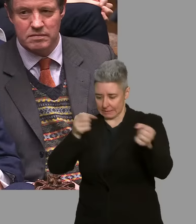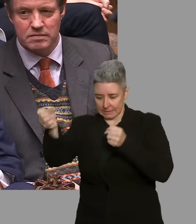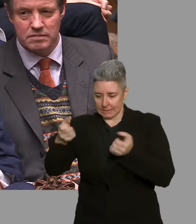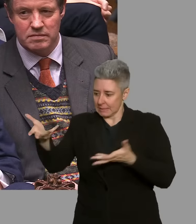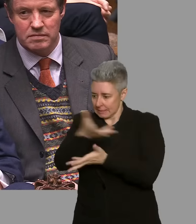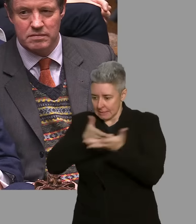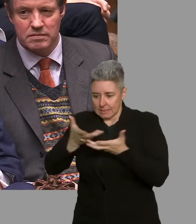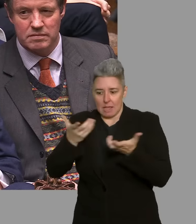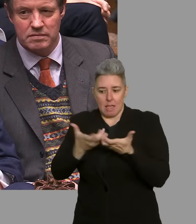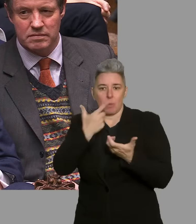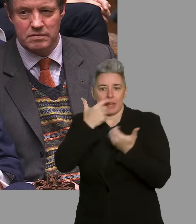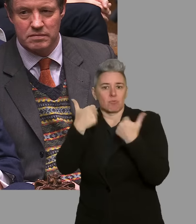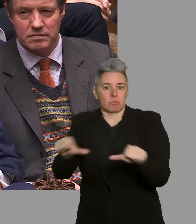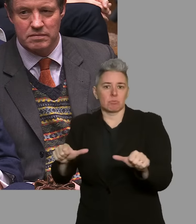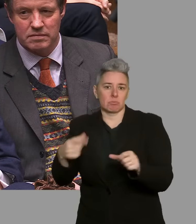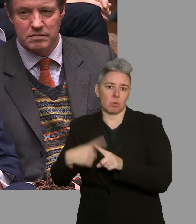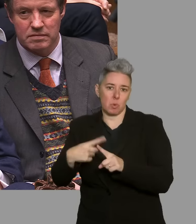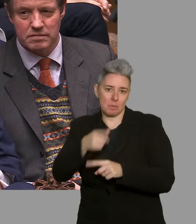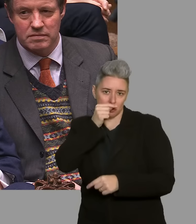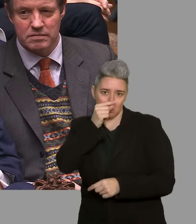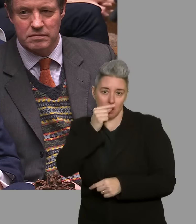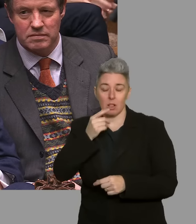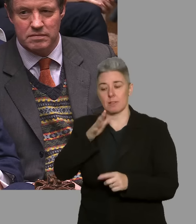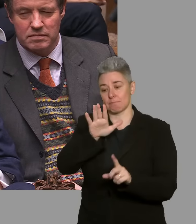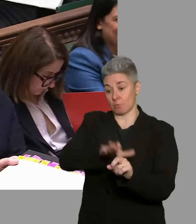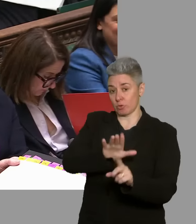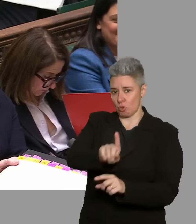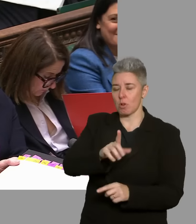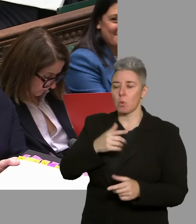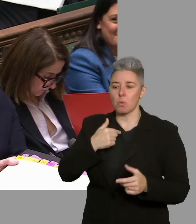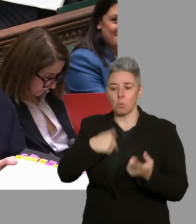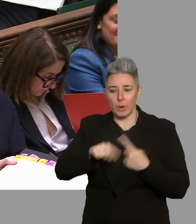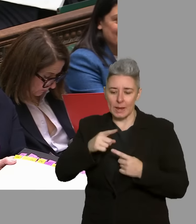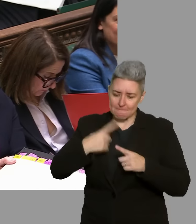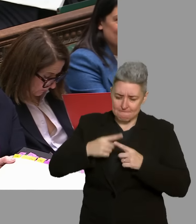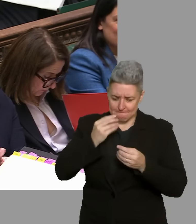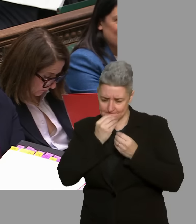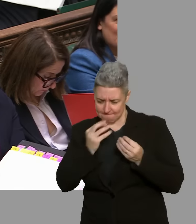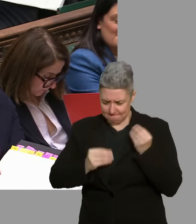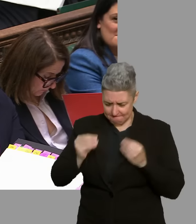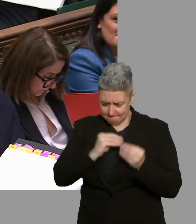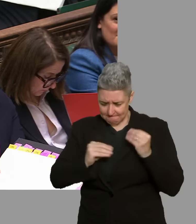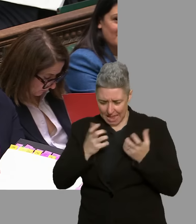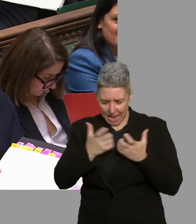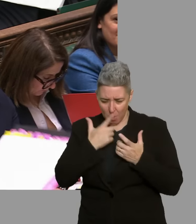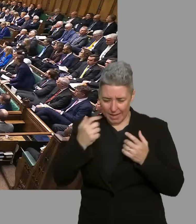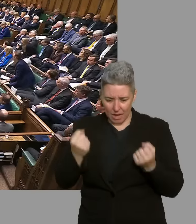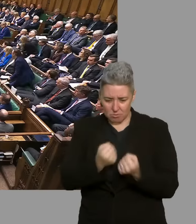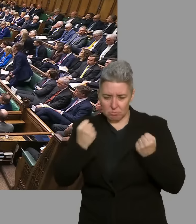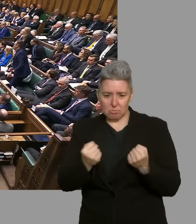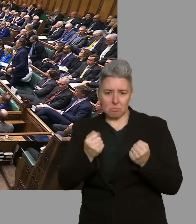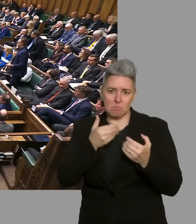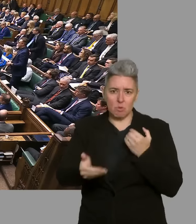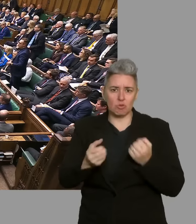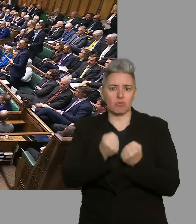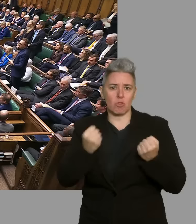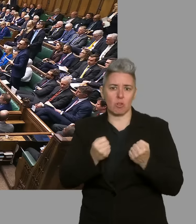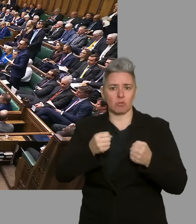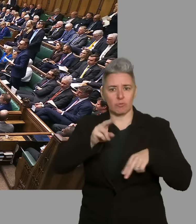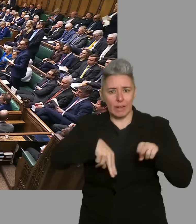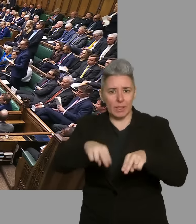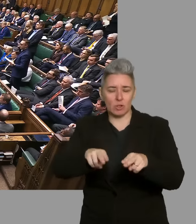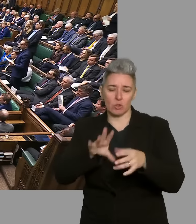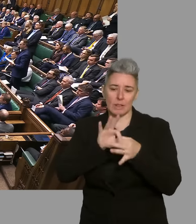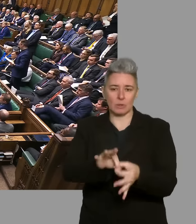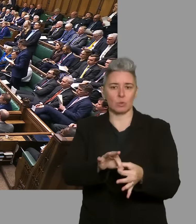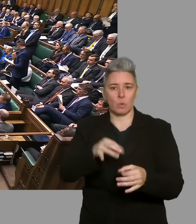working speedily to consider how to strengthen regulation of these pharmacies, and I'll update the House as soon as I can. Thank you, Mr.